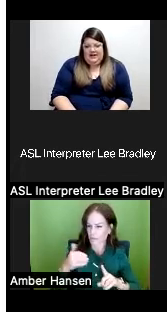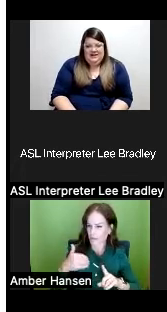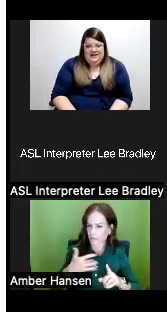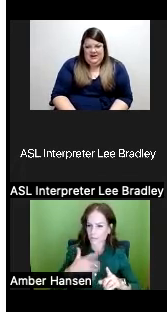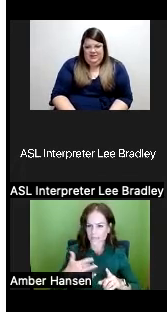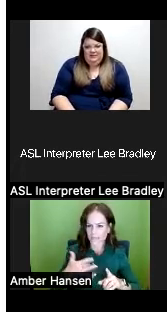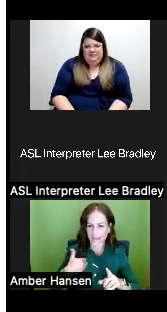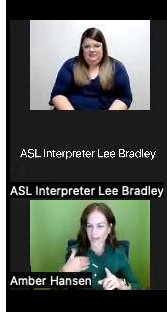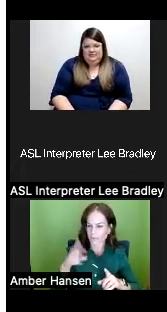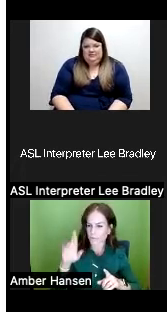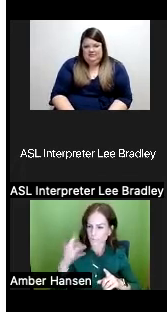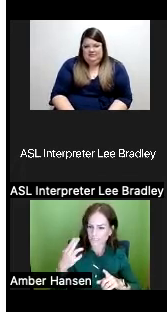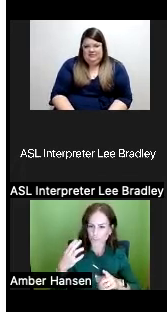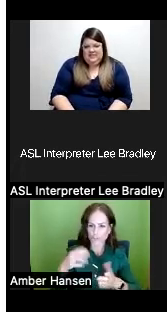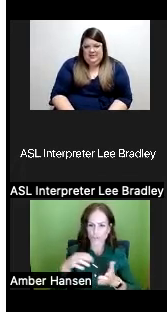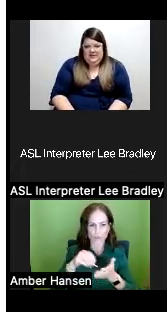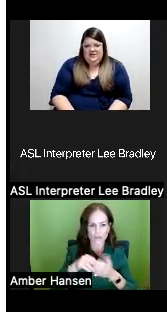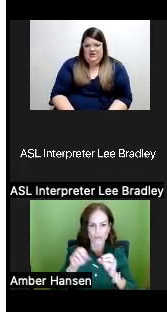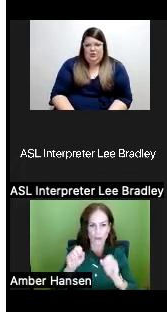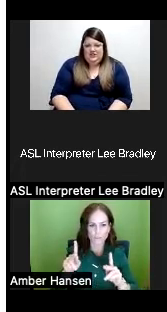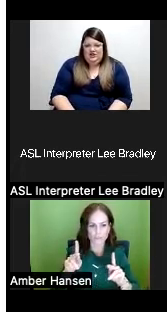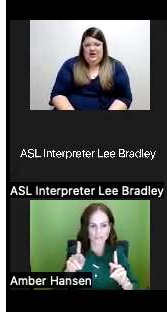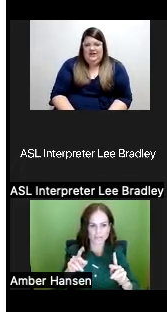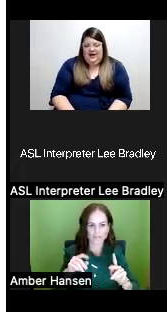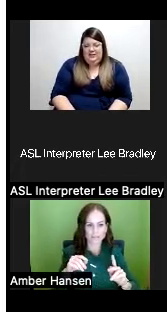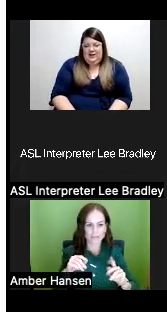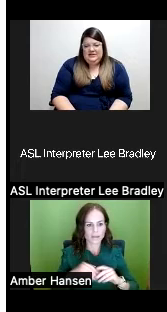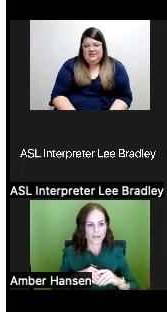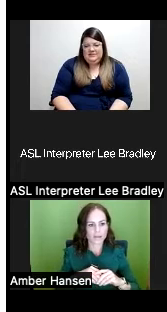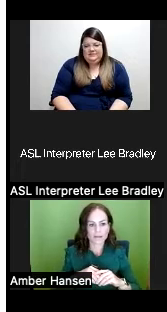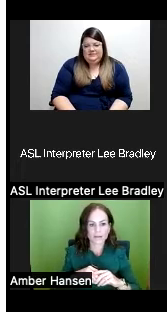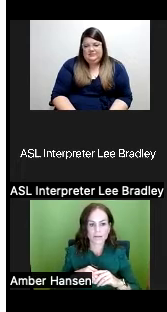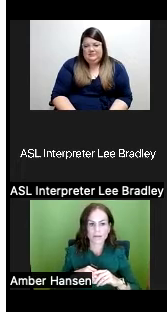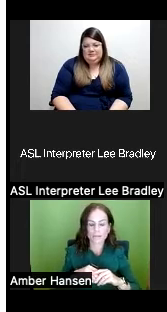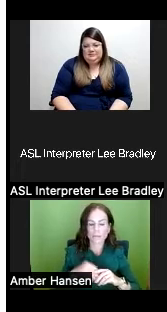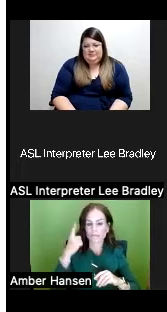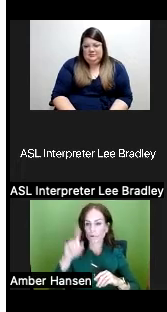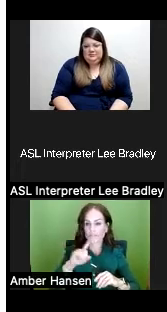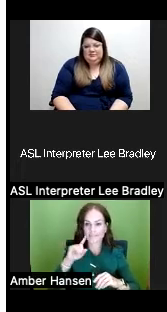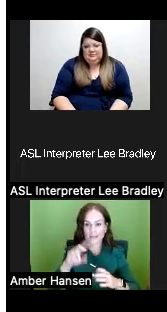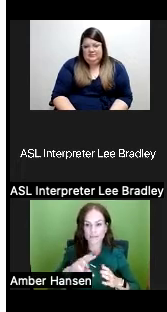So again, at the dinner table, typically there's a rich learning environment.